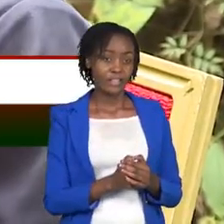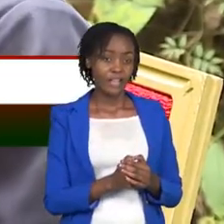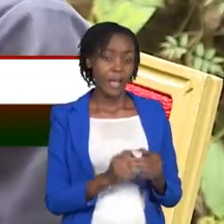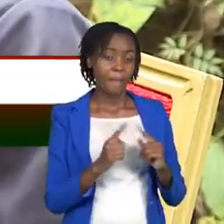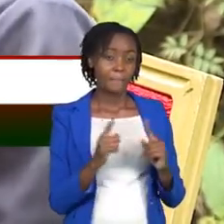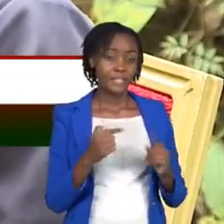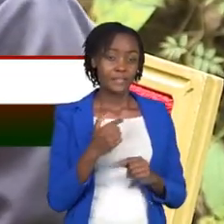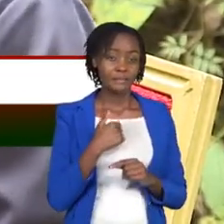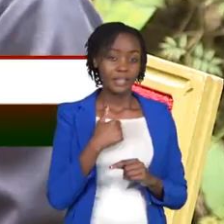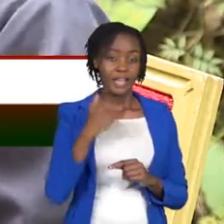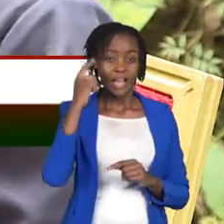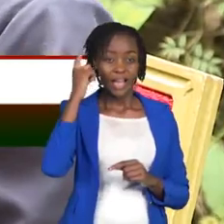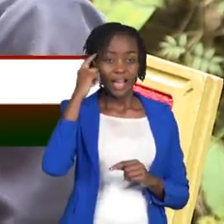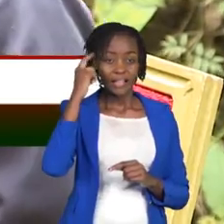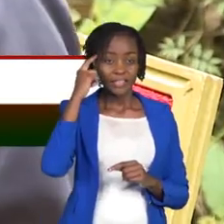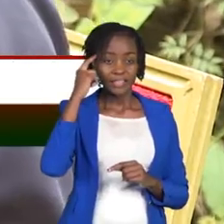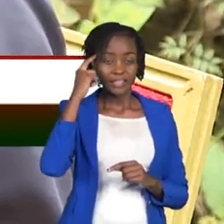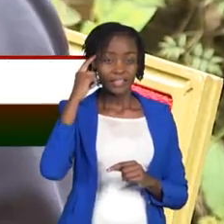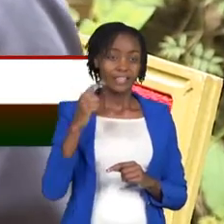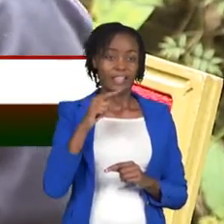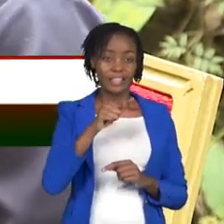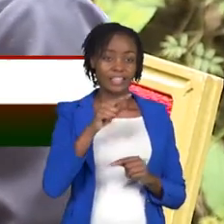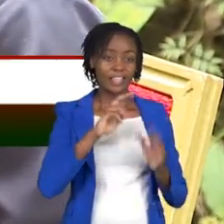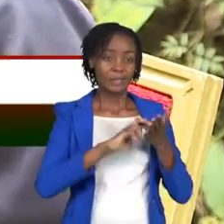I think he meant psychophants, not psychopaths.